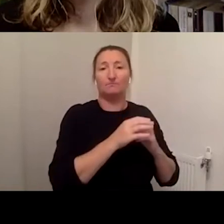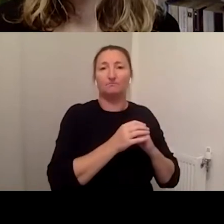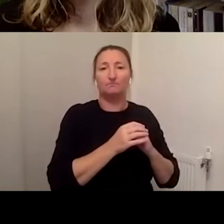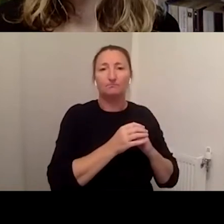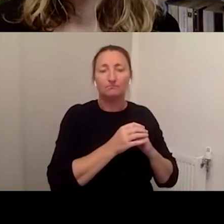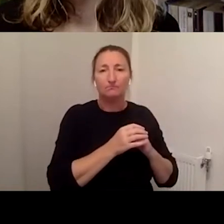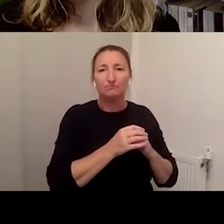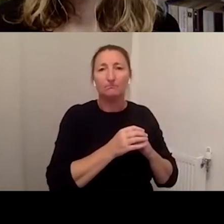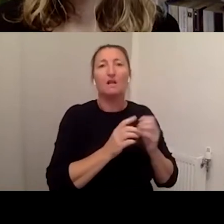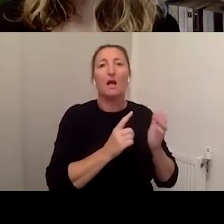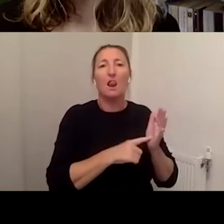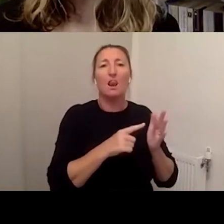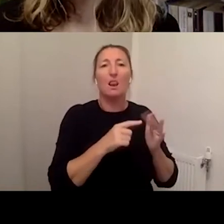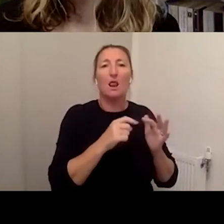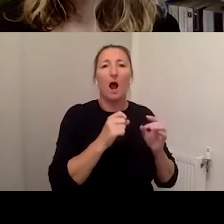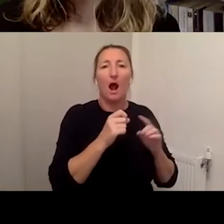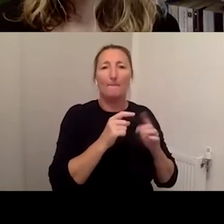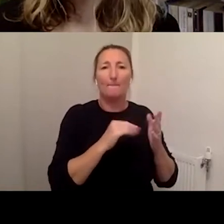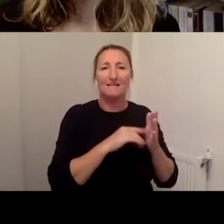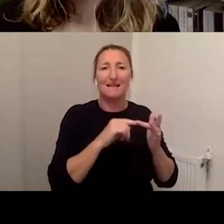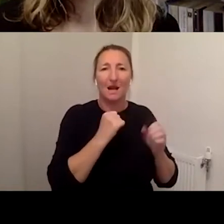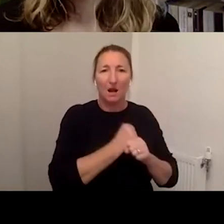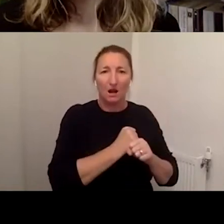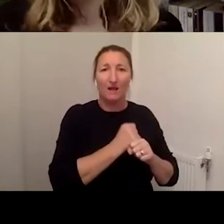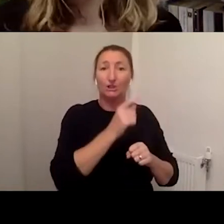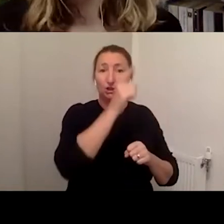around Leipzig, are in East Germany. And